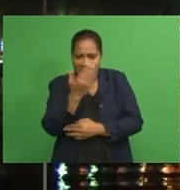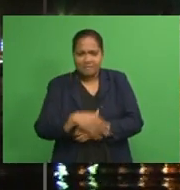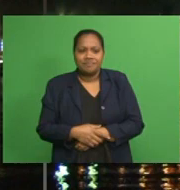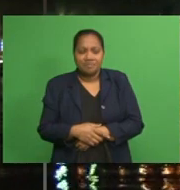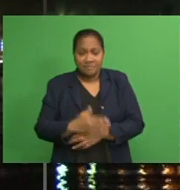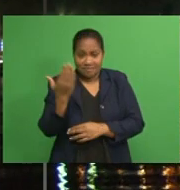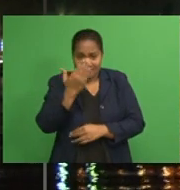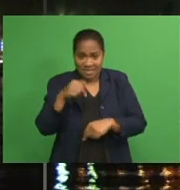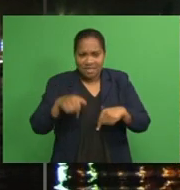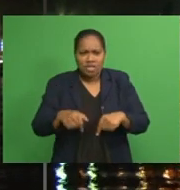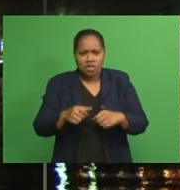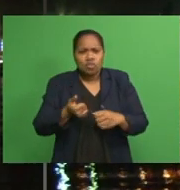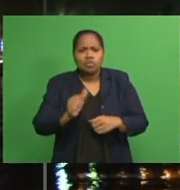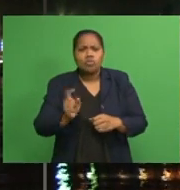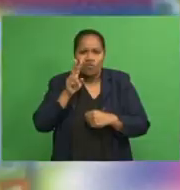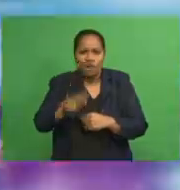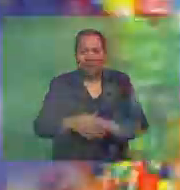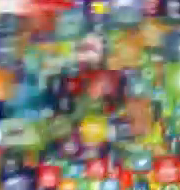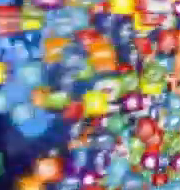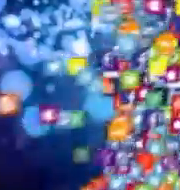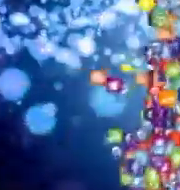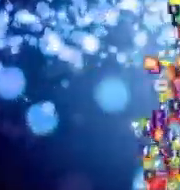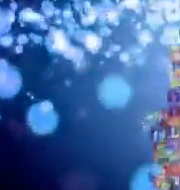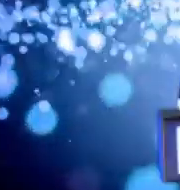cinemas, here you social distance on a boat.